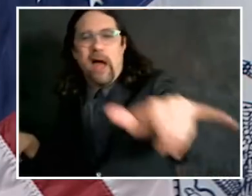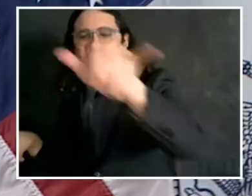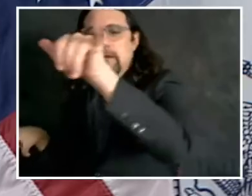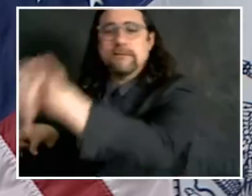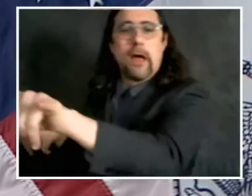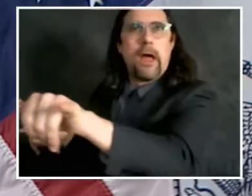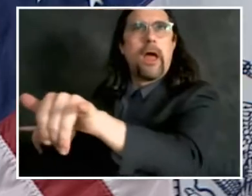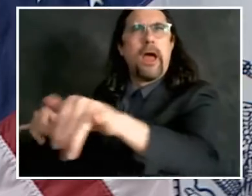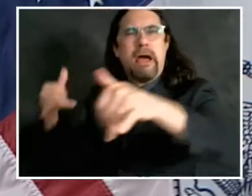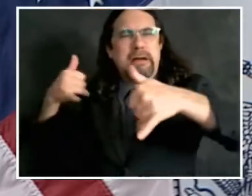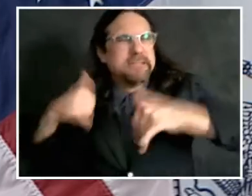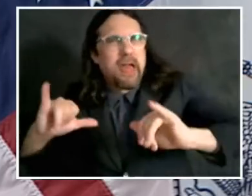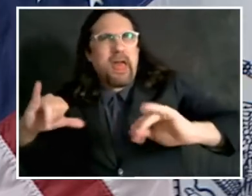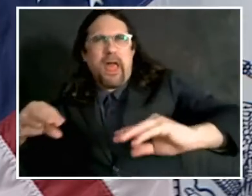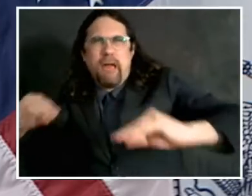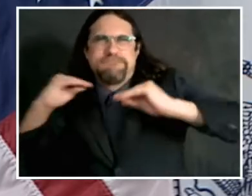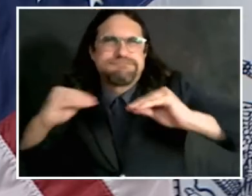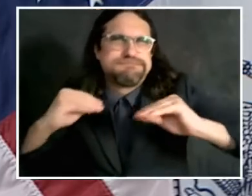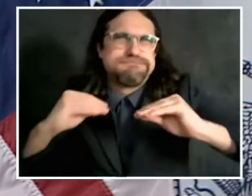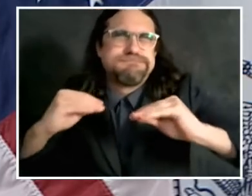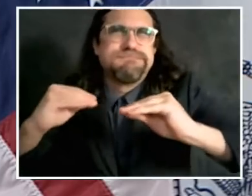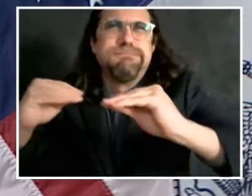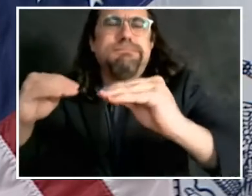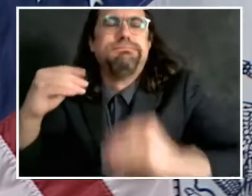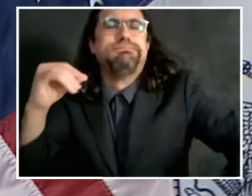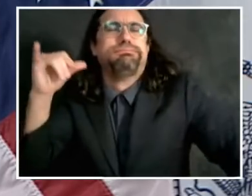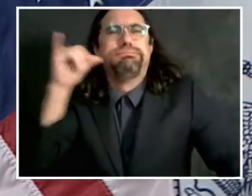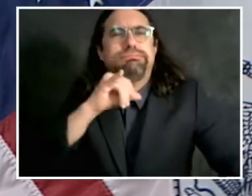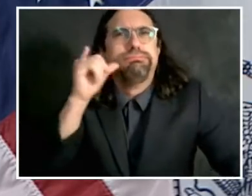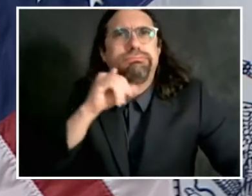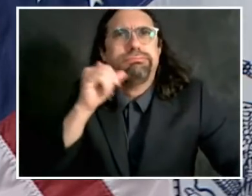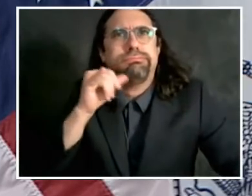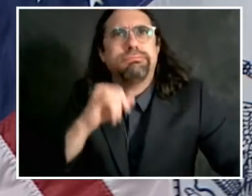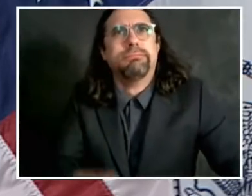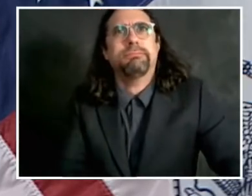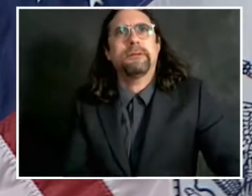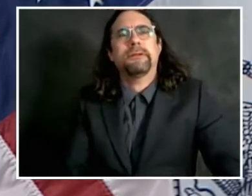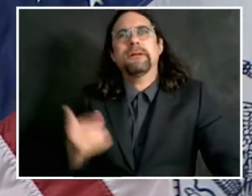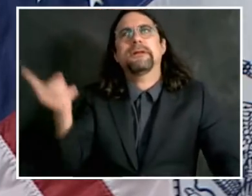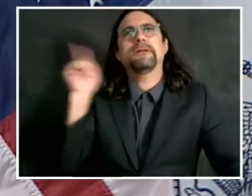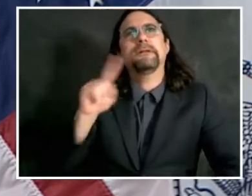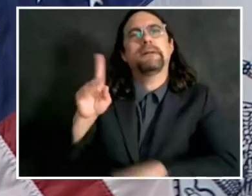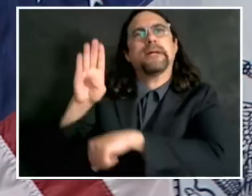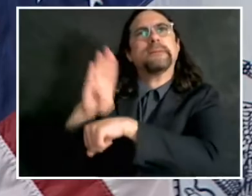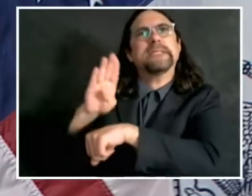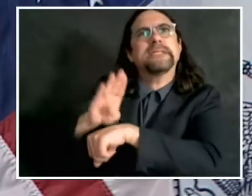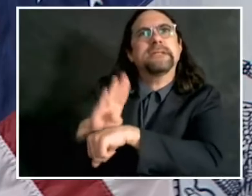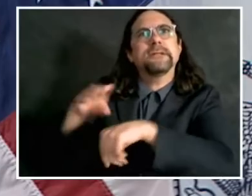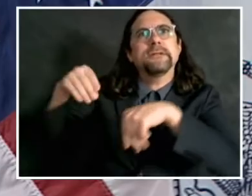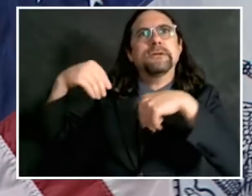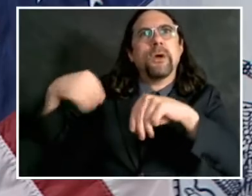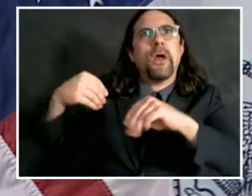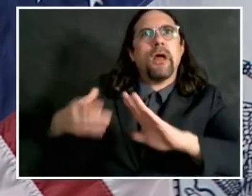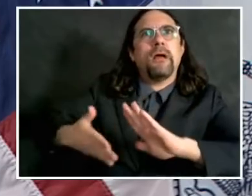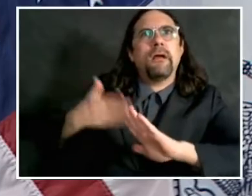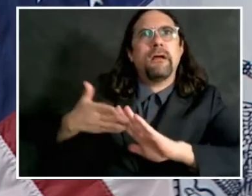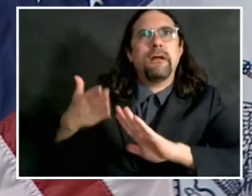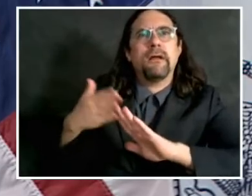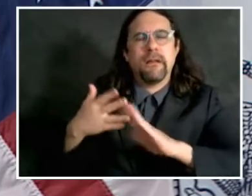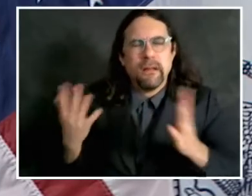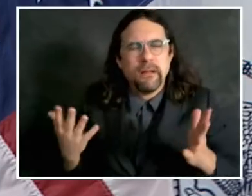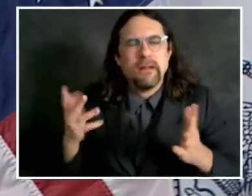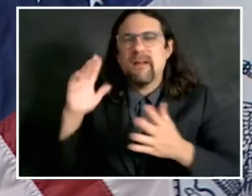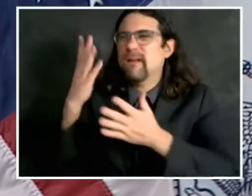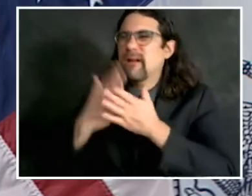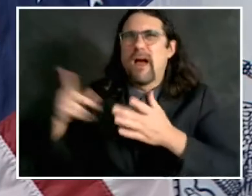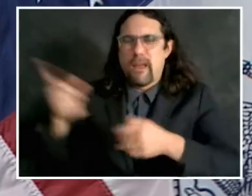right here in New York City, things that were not built here even just a couple months ago, now being produced